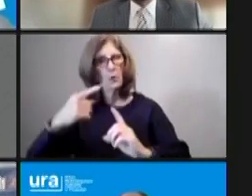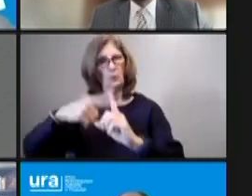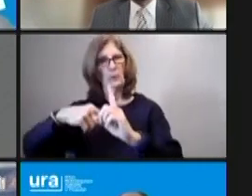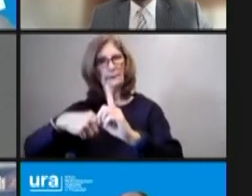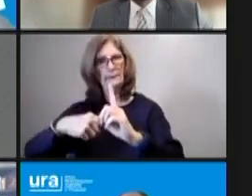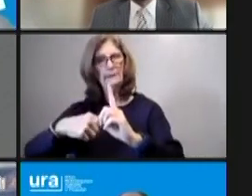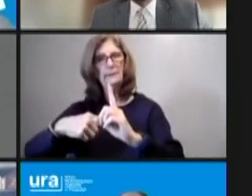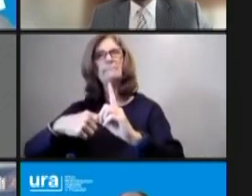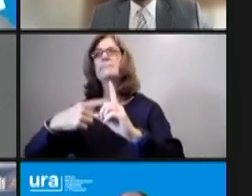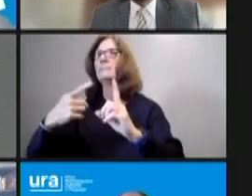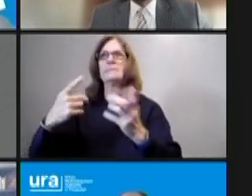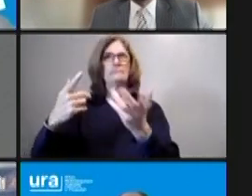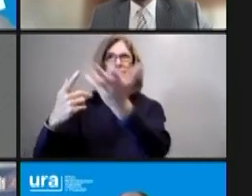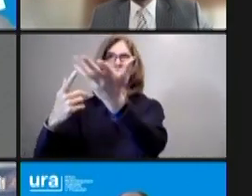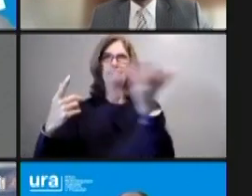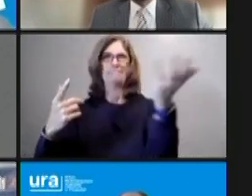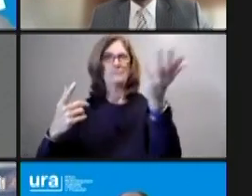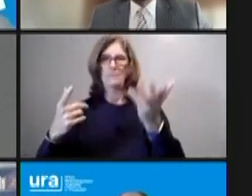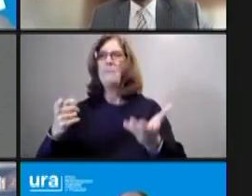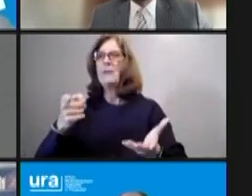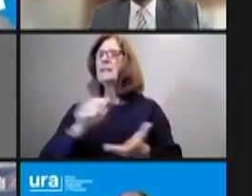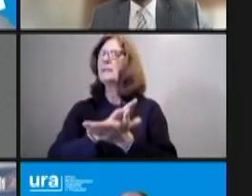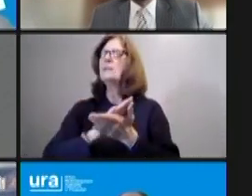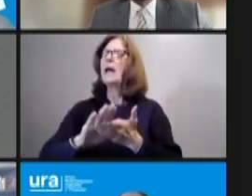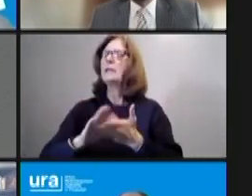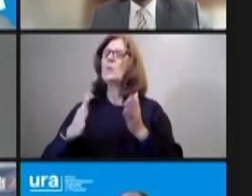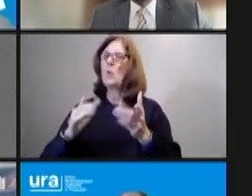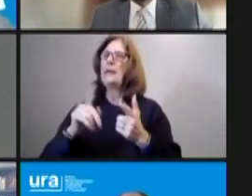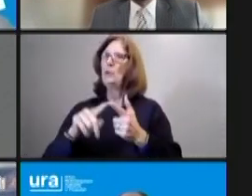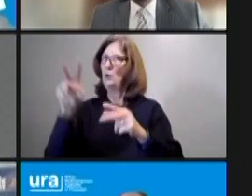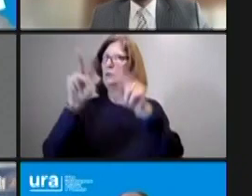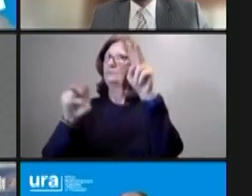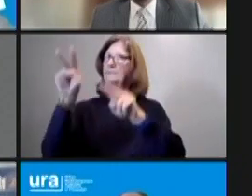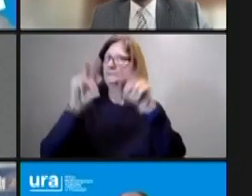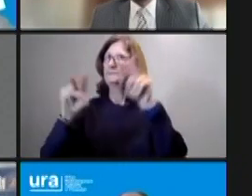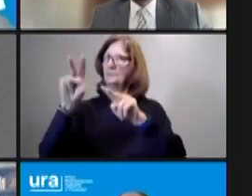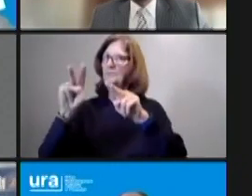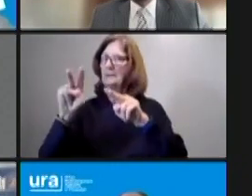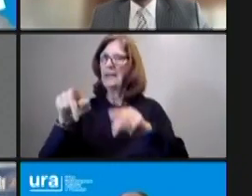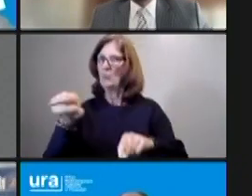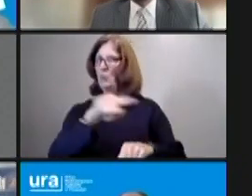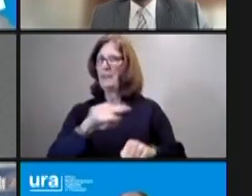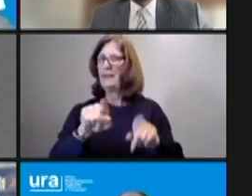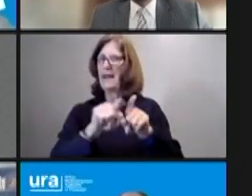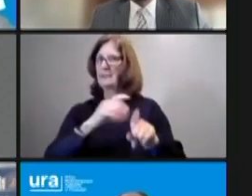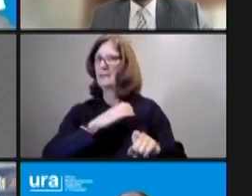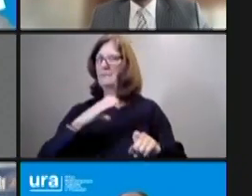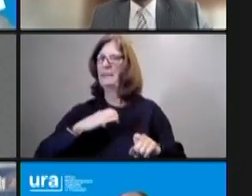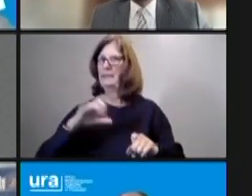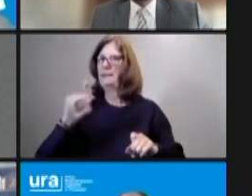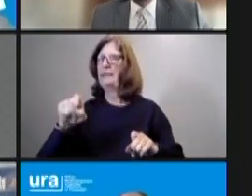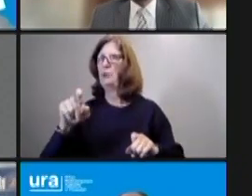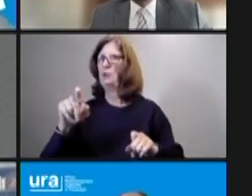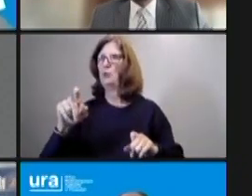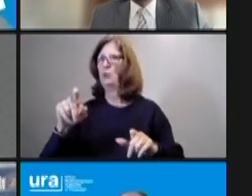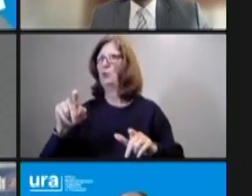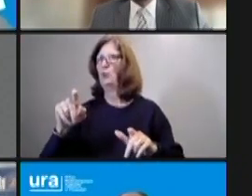housing. I think as a committee, we need to be mindful of of maybe challenging folks